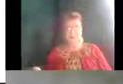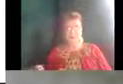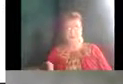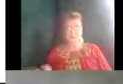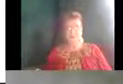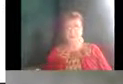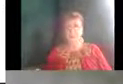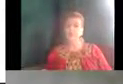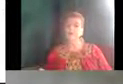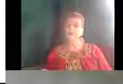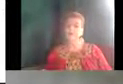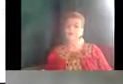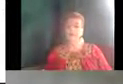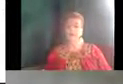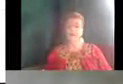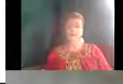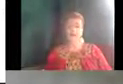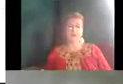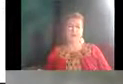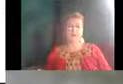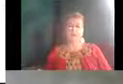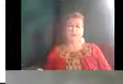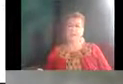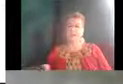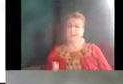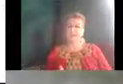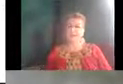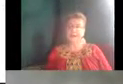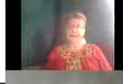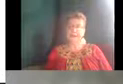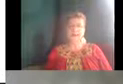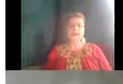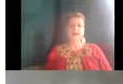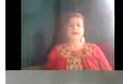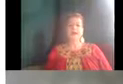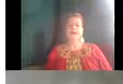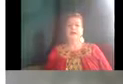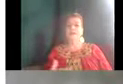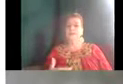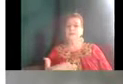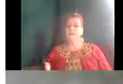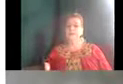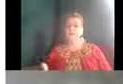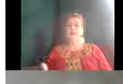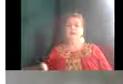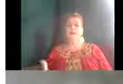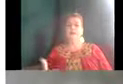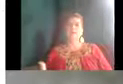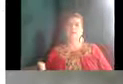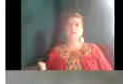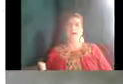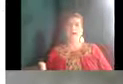features of your android device through voice access and then in september